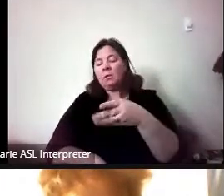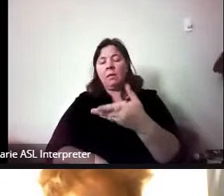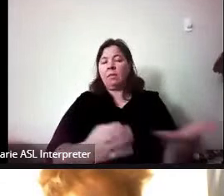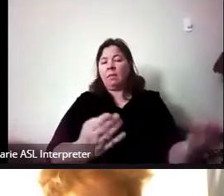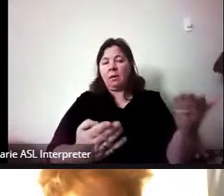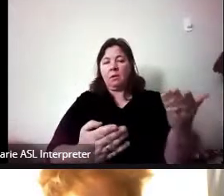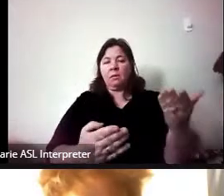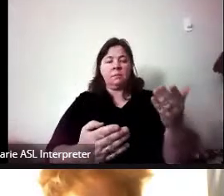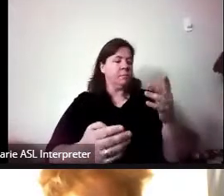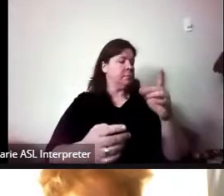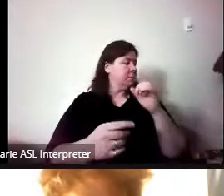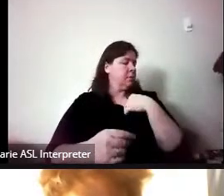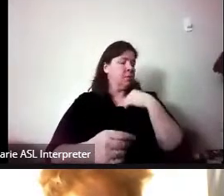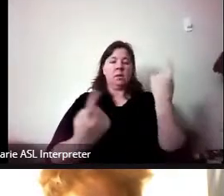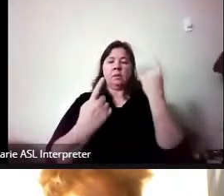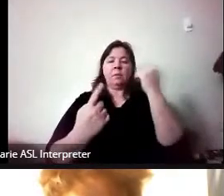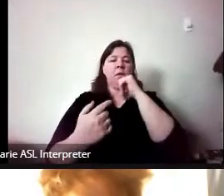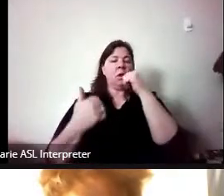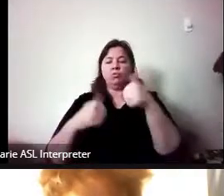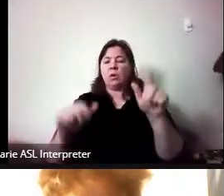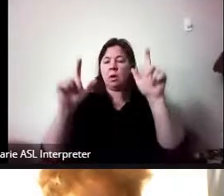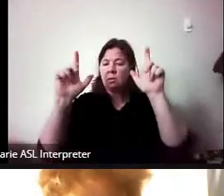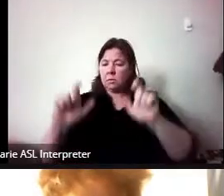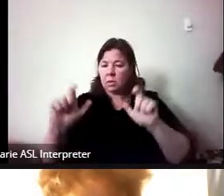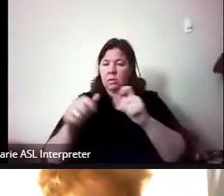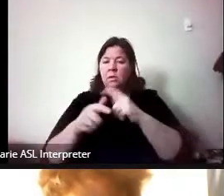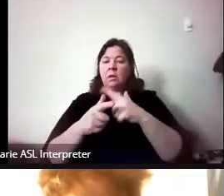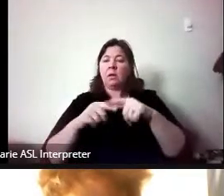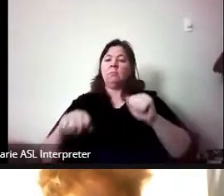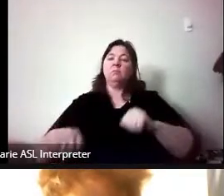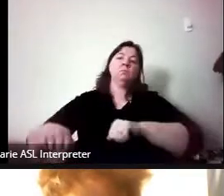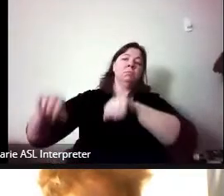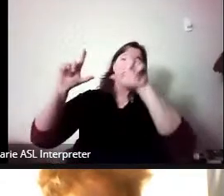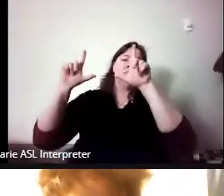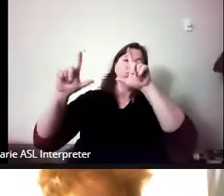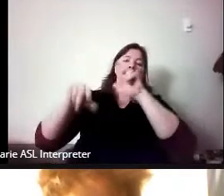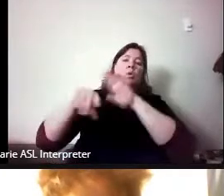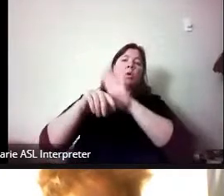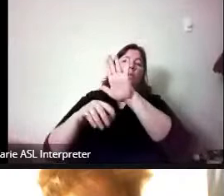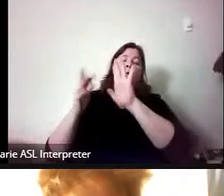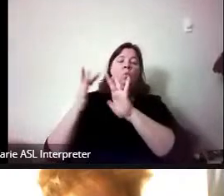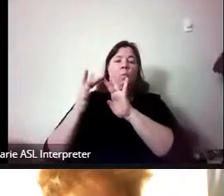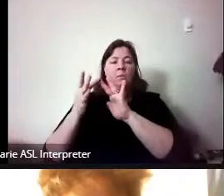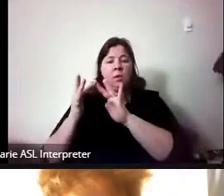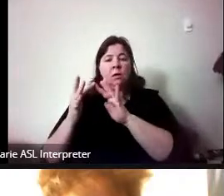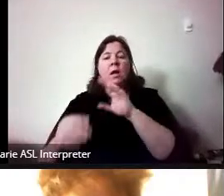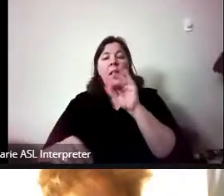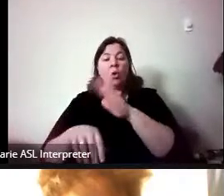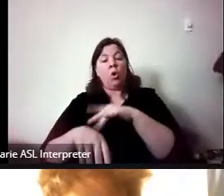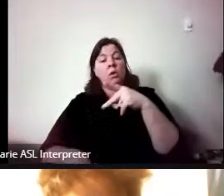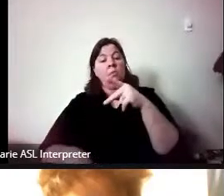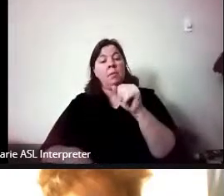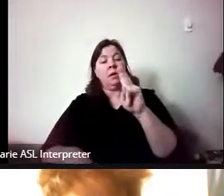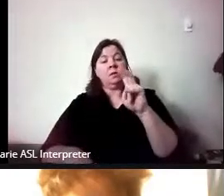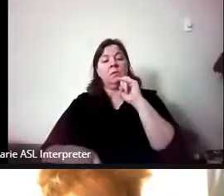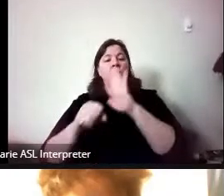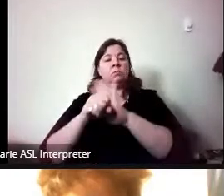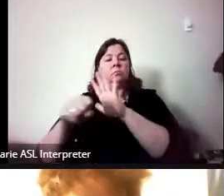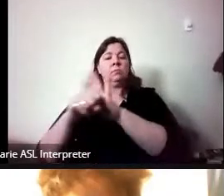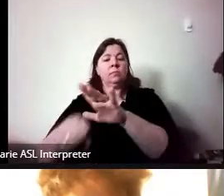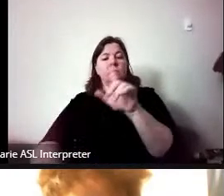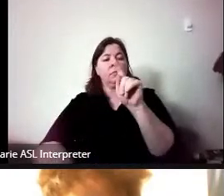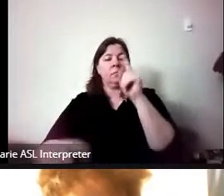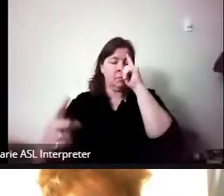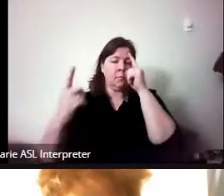or something that has not been tried and tested, you can put it onto their website, and Onpassive will drive